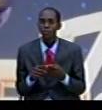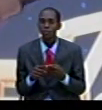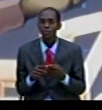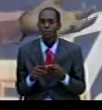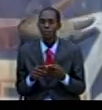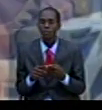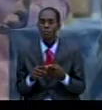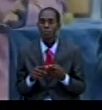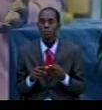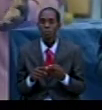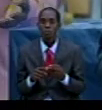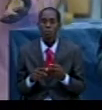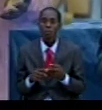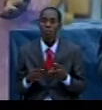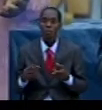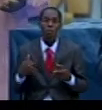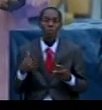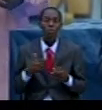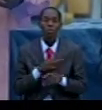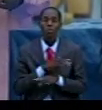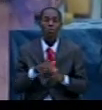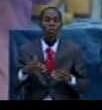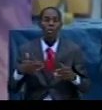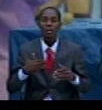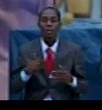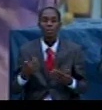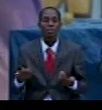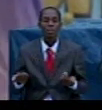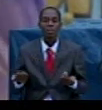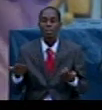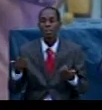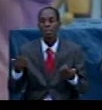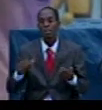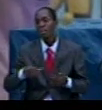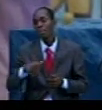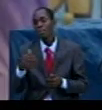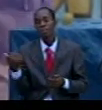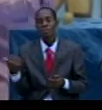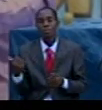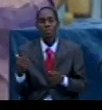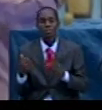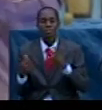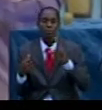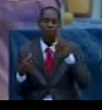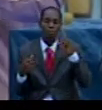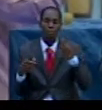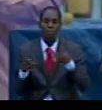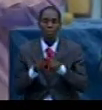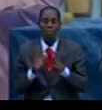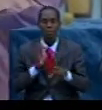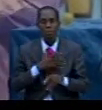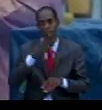we don't have any Godfather, but we have only God the Father.